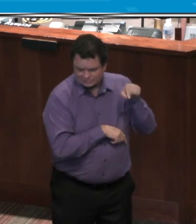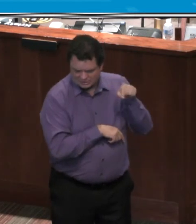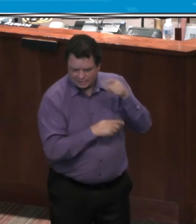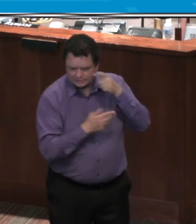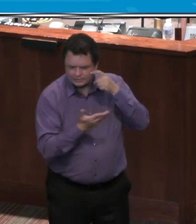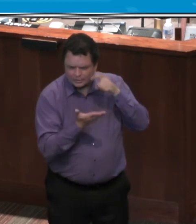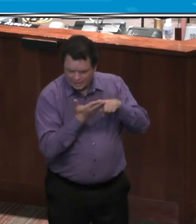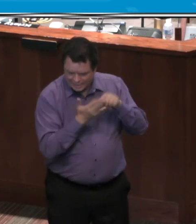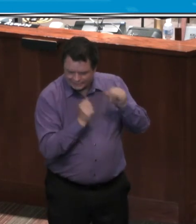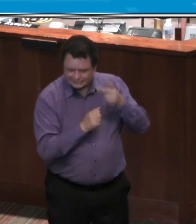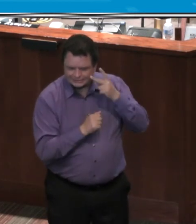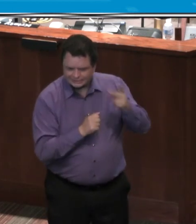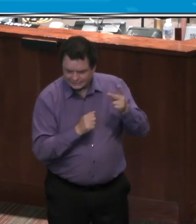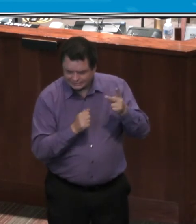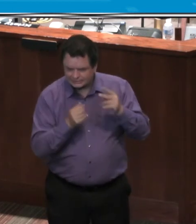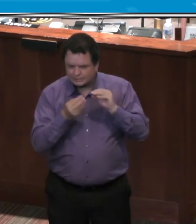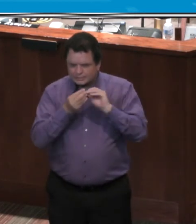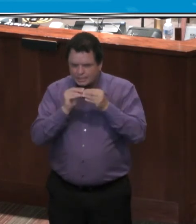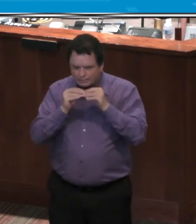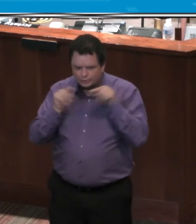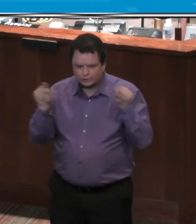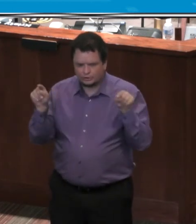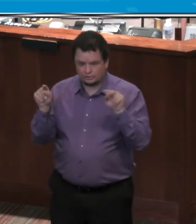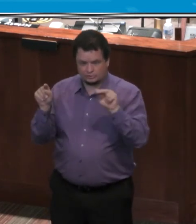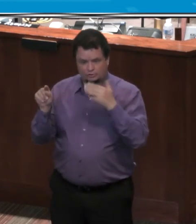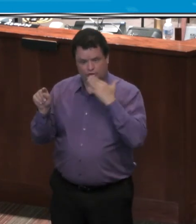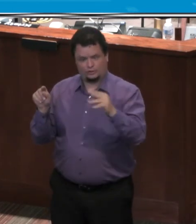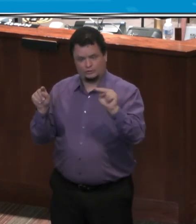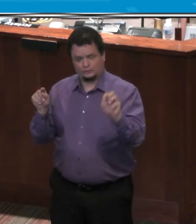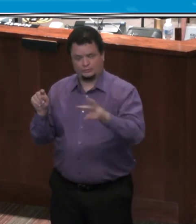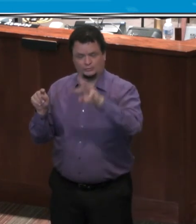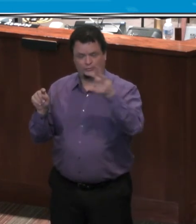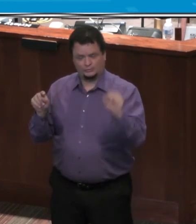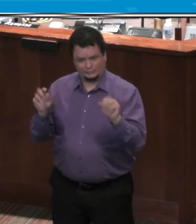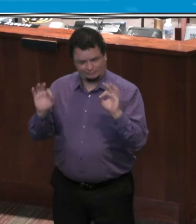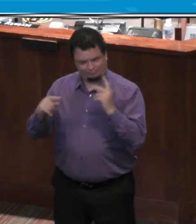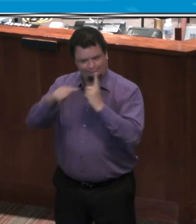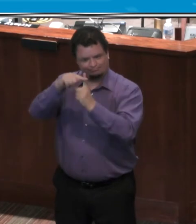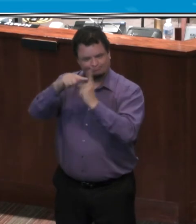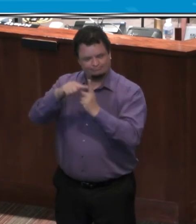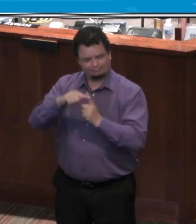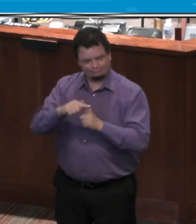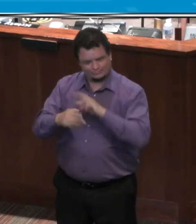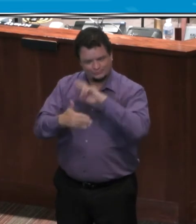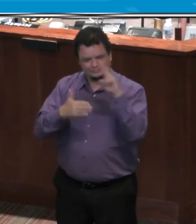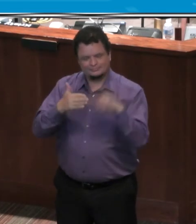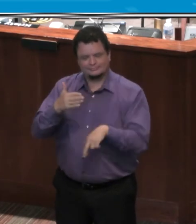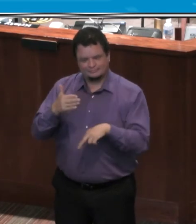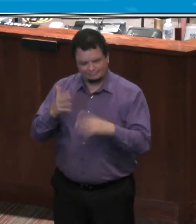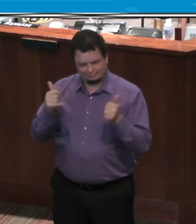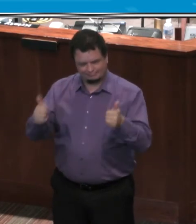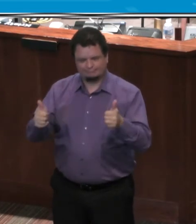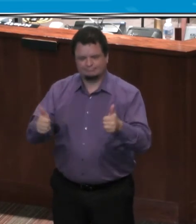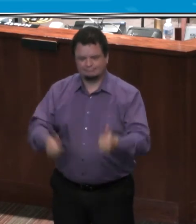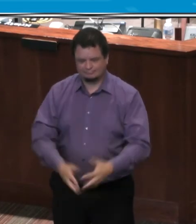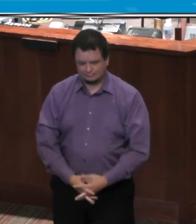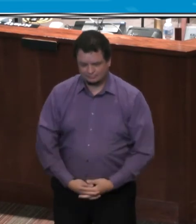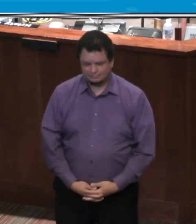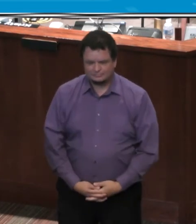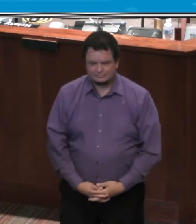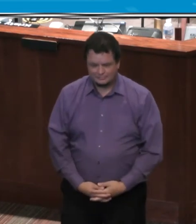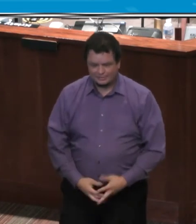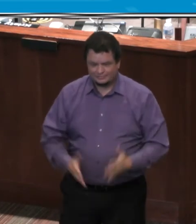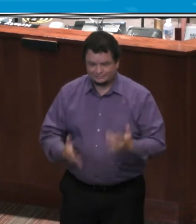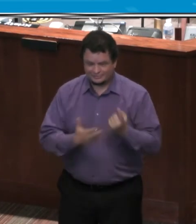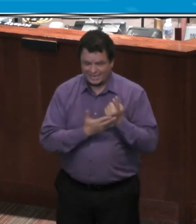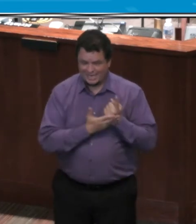we've been definitely moving in the right direction. We've broken back through last week that high level threshold, and we're now